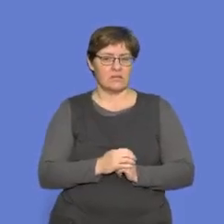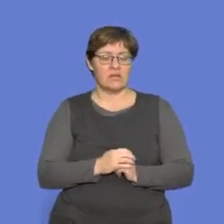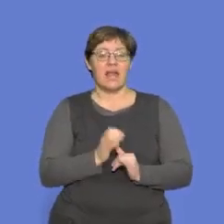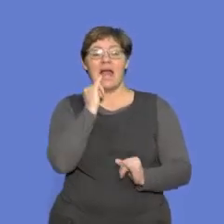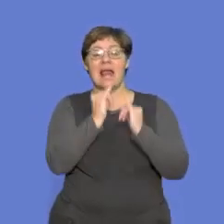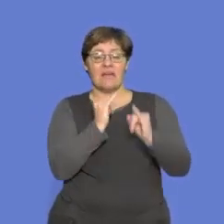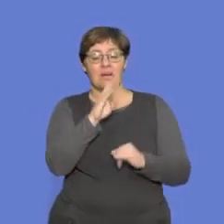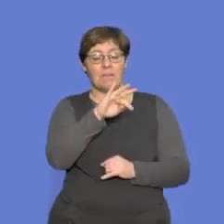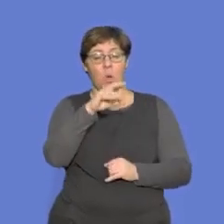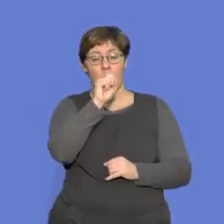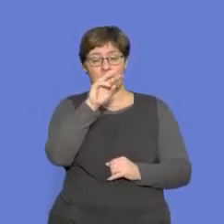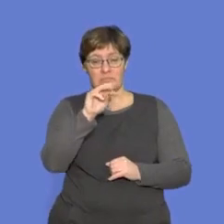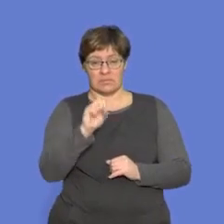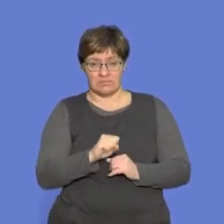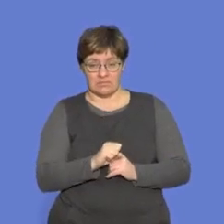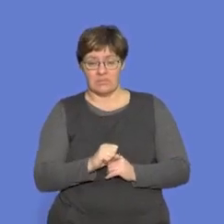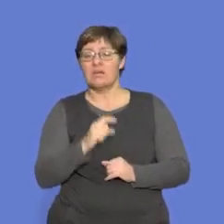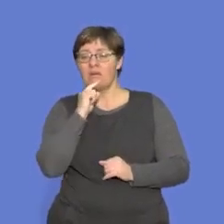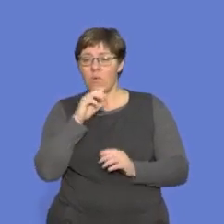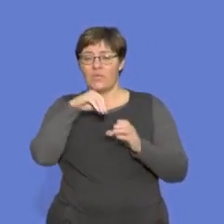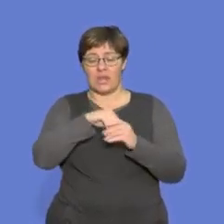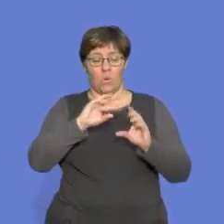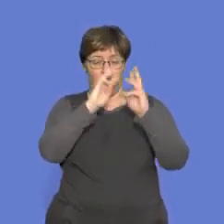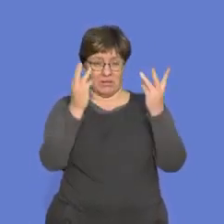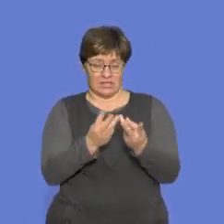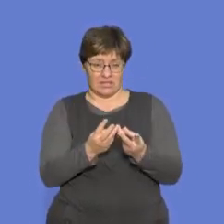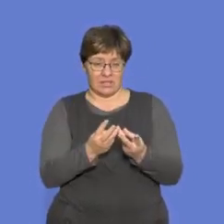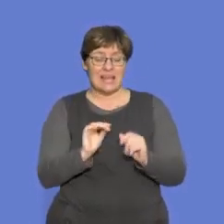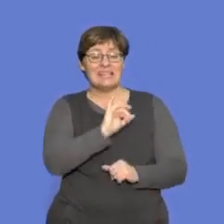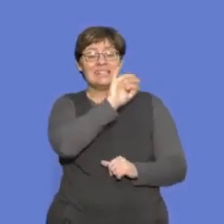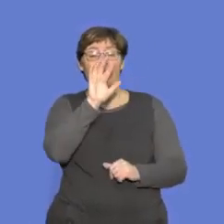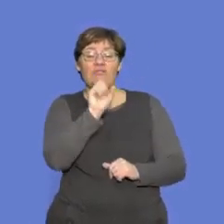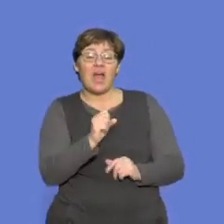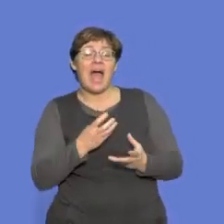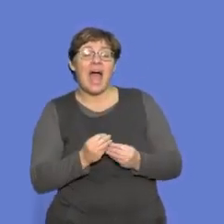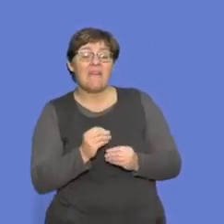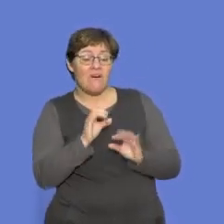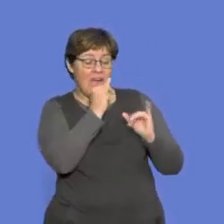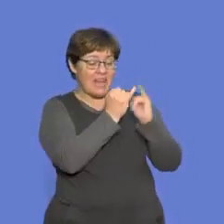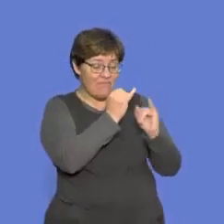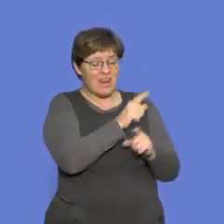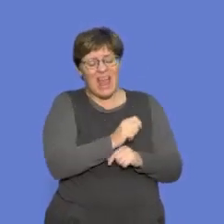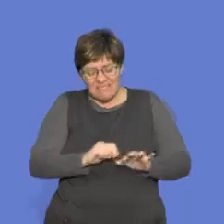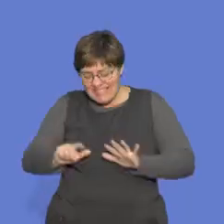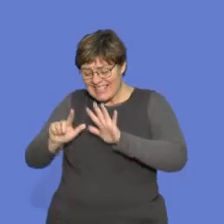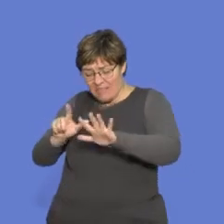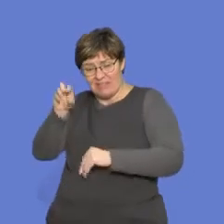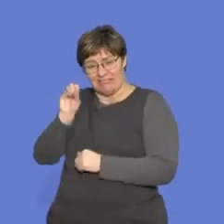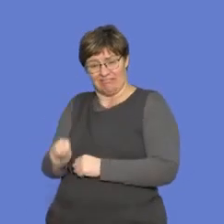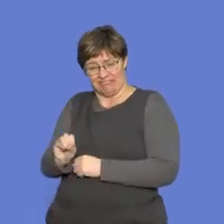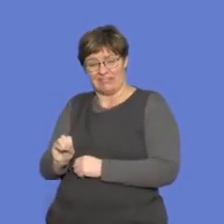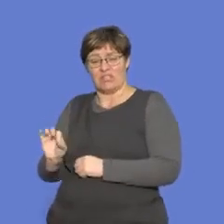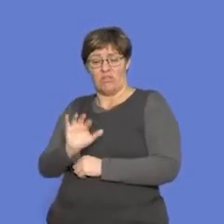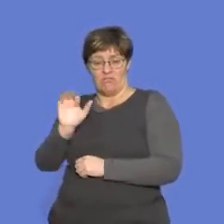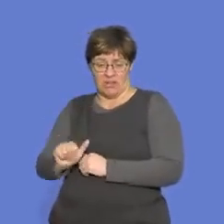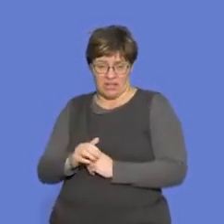types of biomes in the world, and South Africa is unique in that it has 7 of these 11 types. And that's a